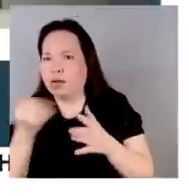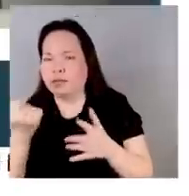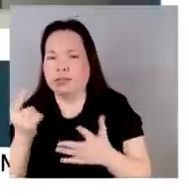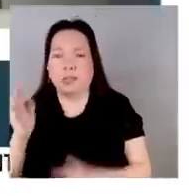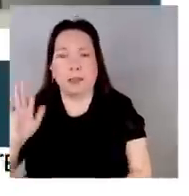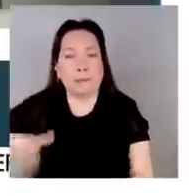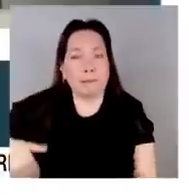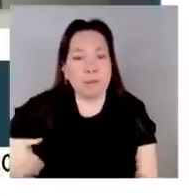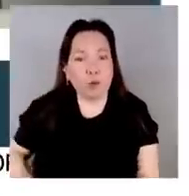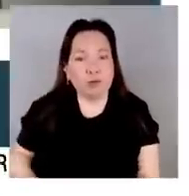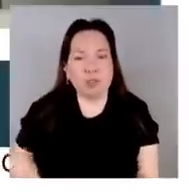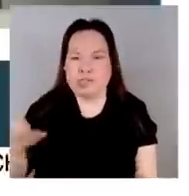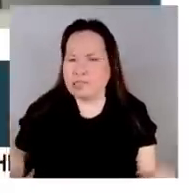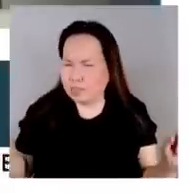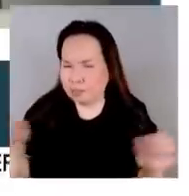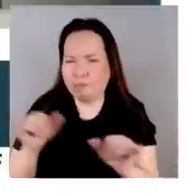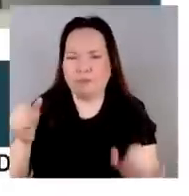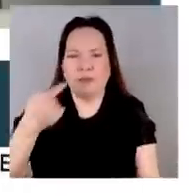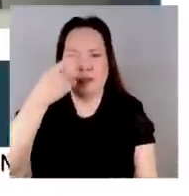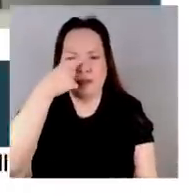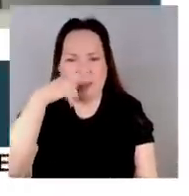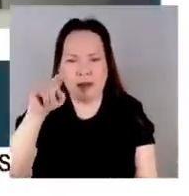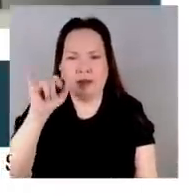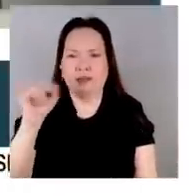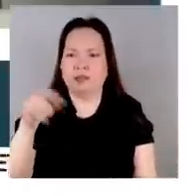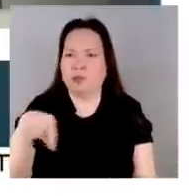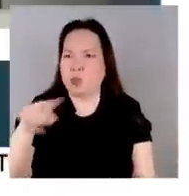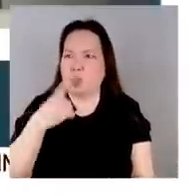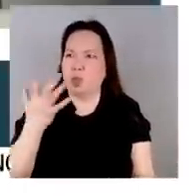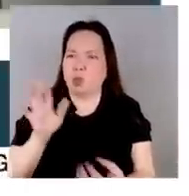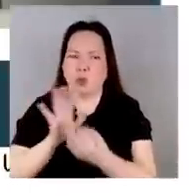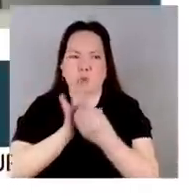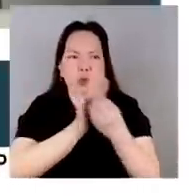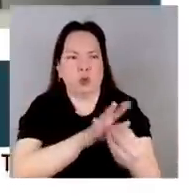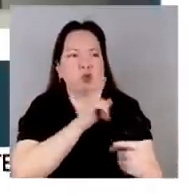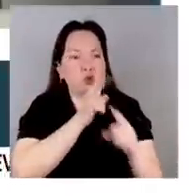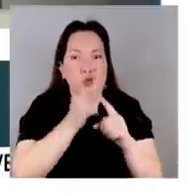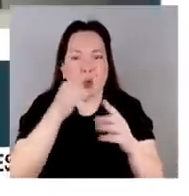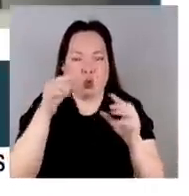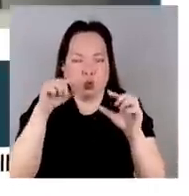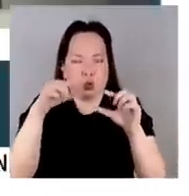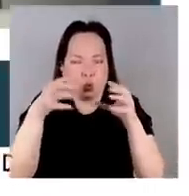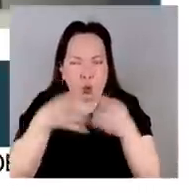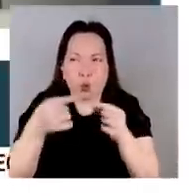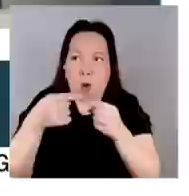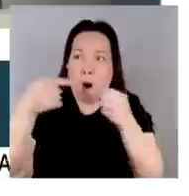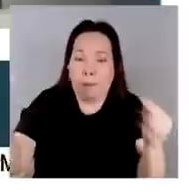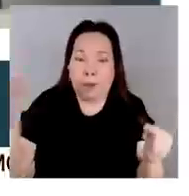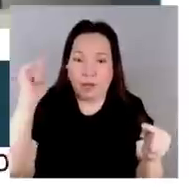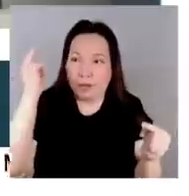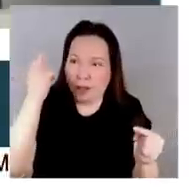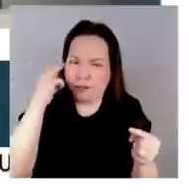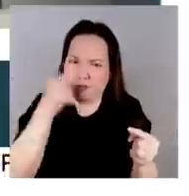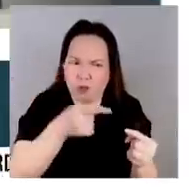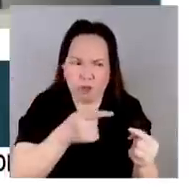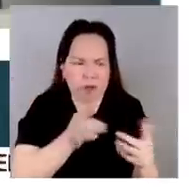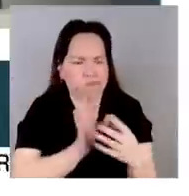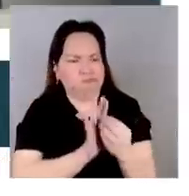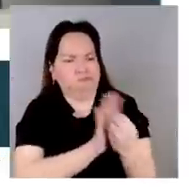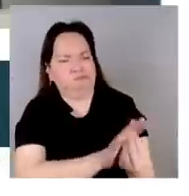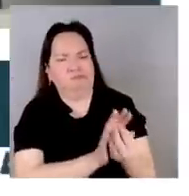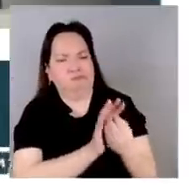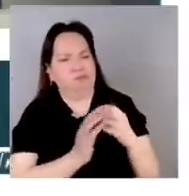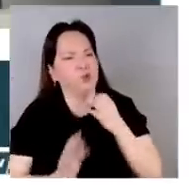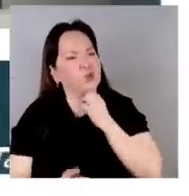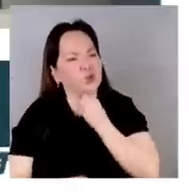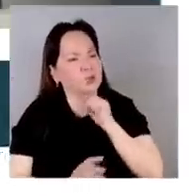in Thailand, where there are efforts to disqualify genuine opposition candidates. Mm. So, you know, I think as far as the Philippines is